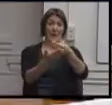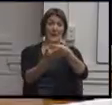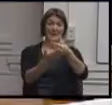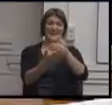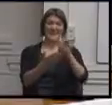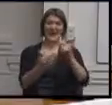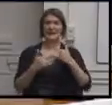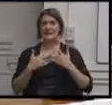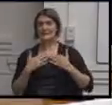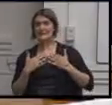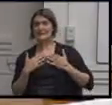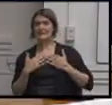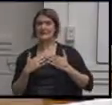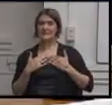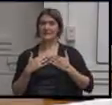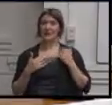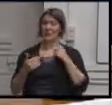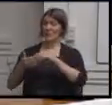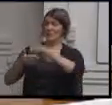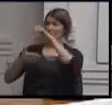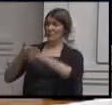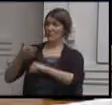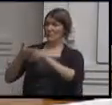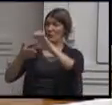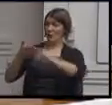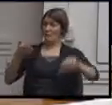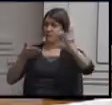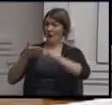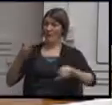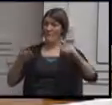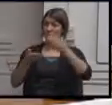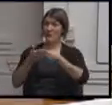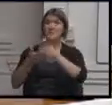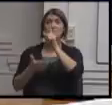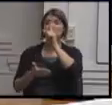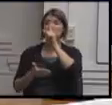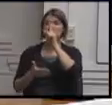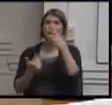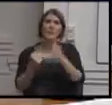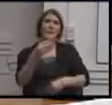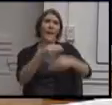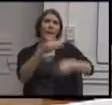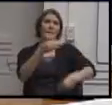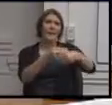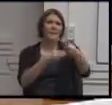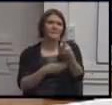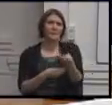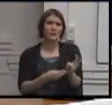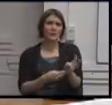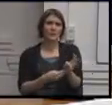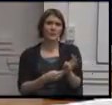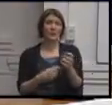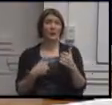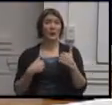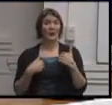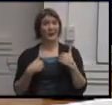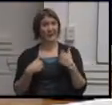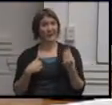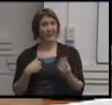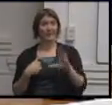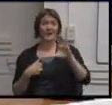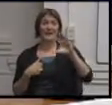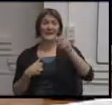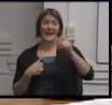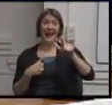than pulling more money out of the budget. We've got what is a very lean